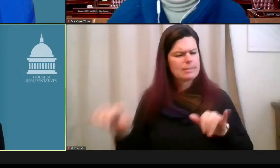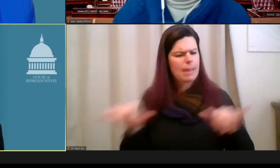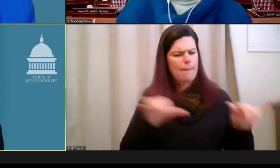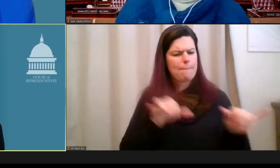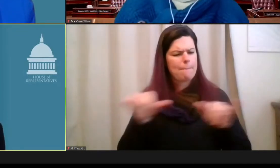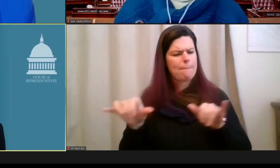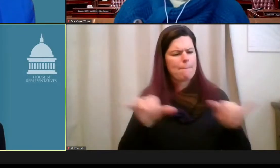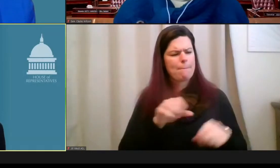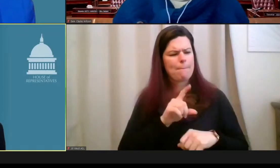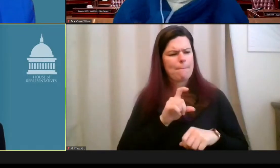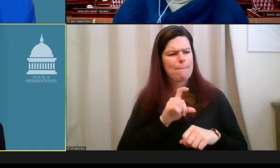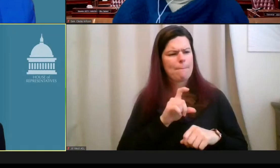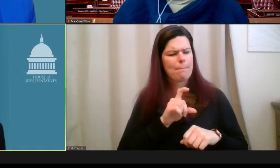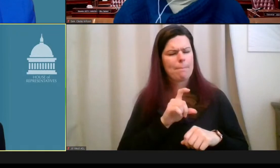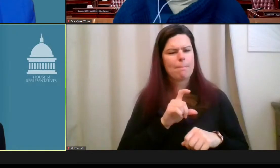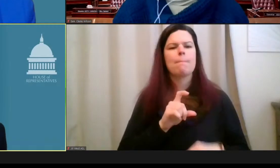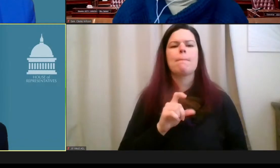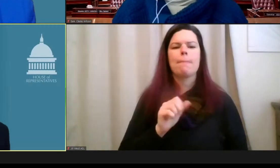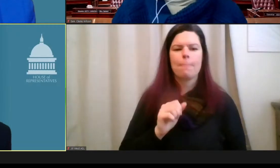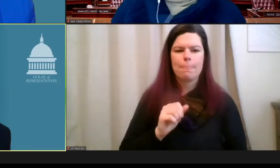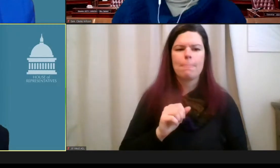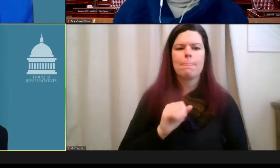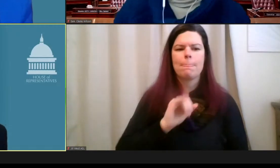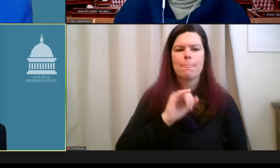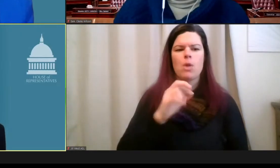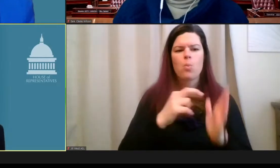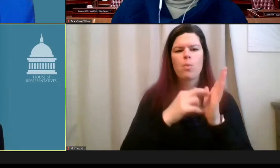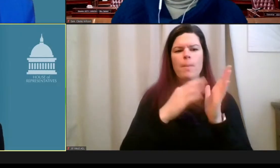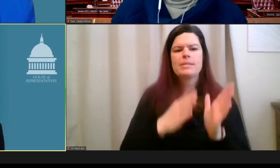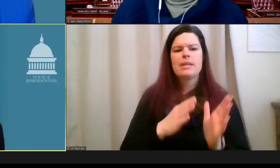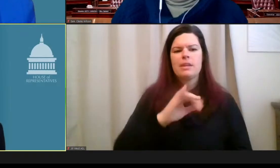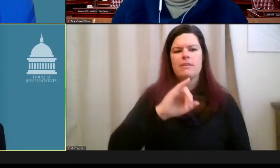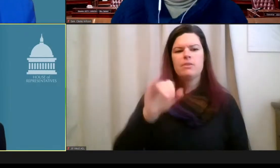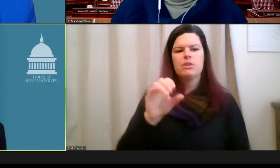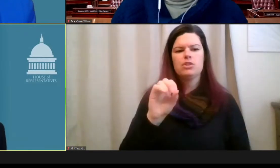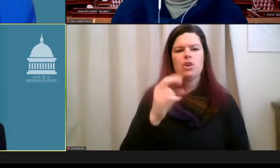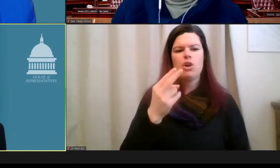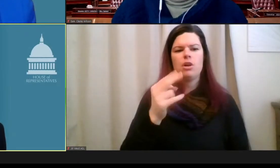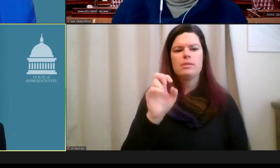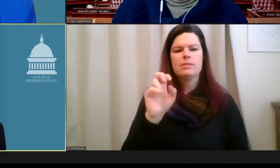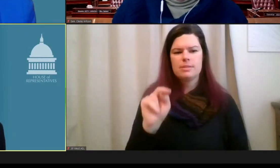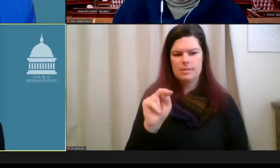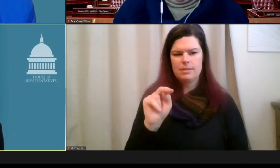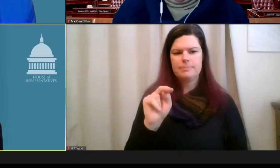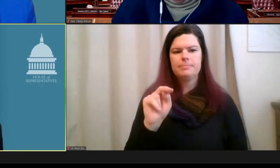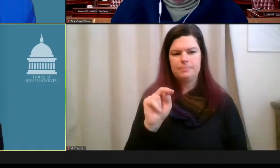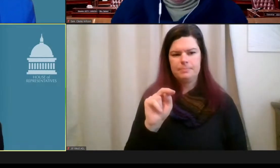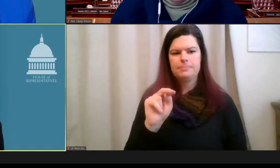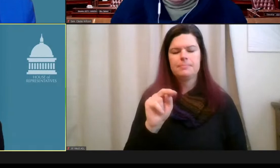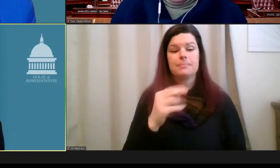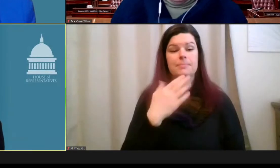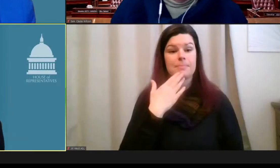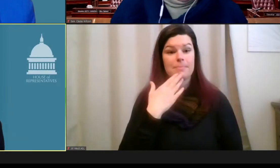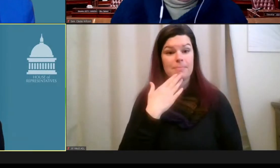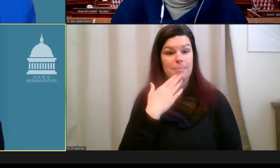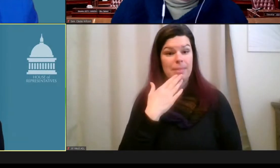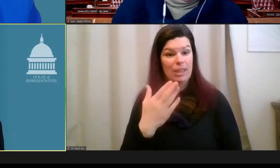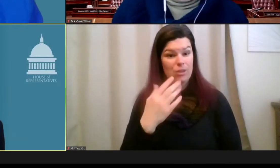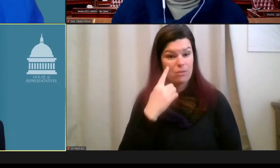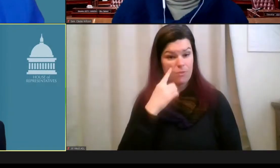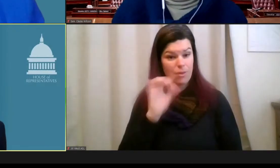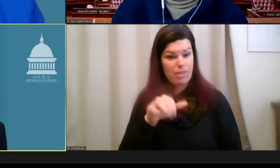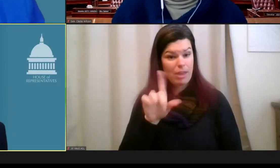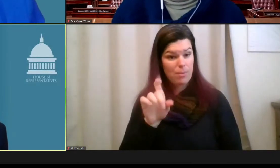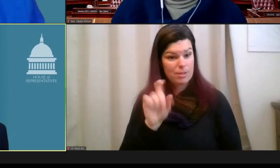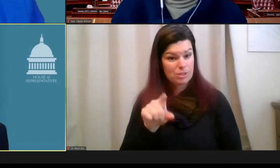Thank you so much, Travis. And thank you for the question from Kimberly around our police accountability this year. I want to begin